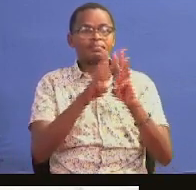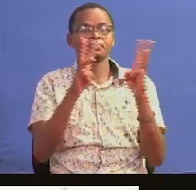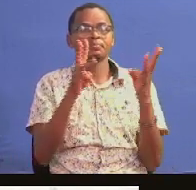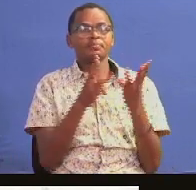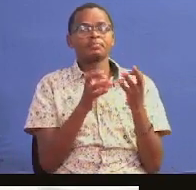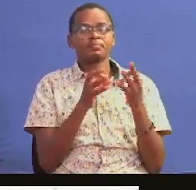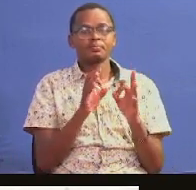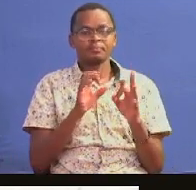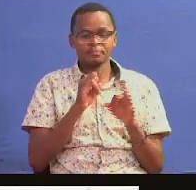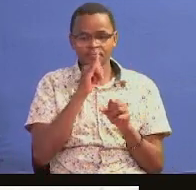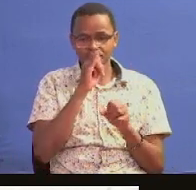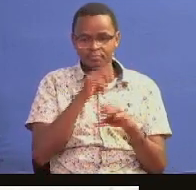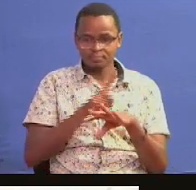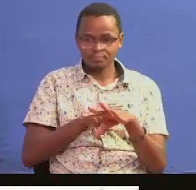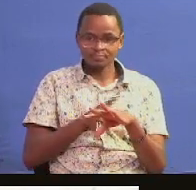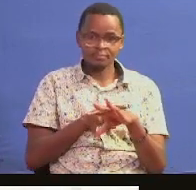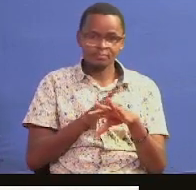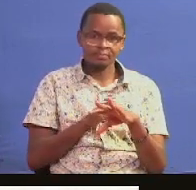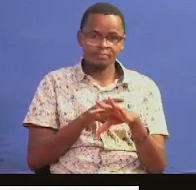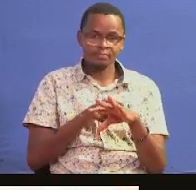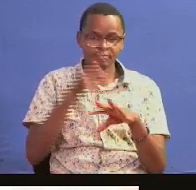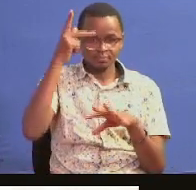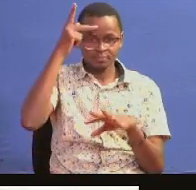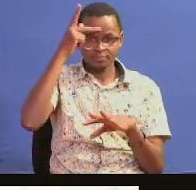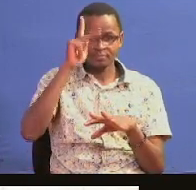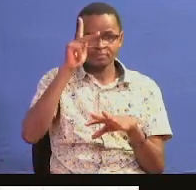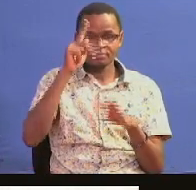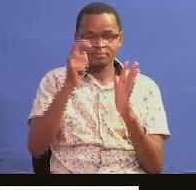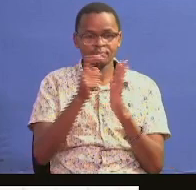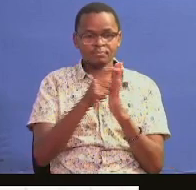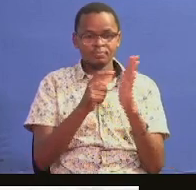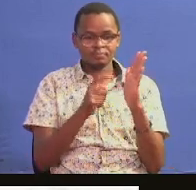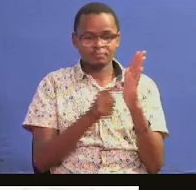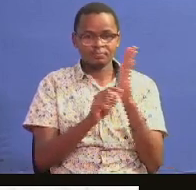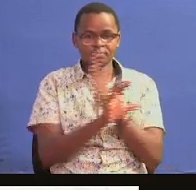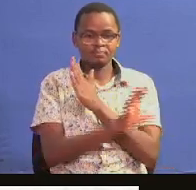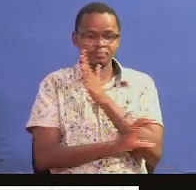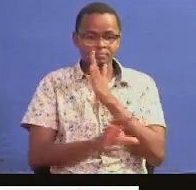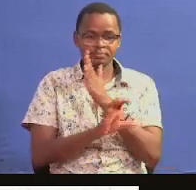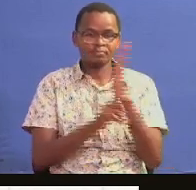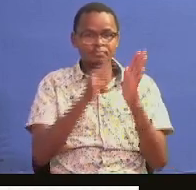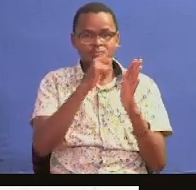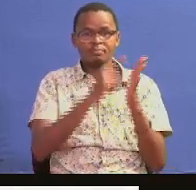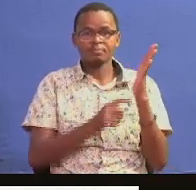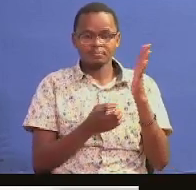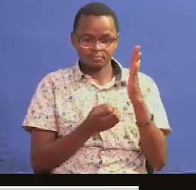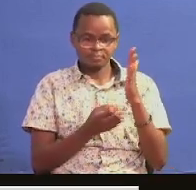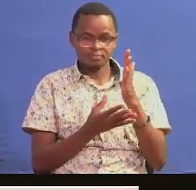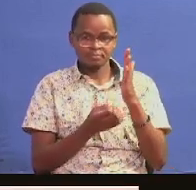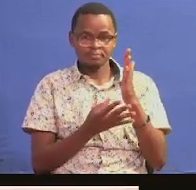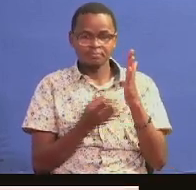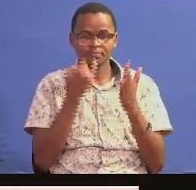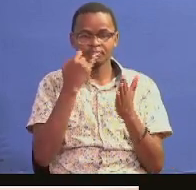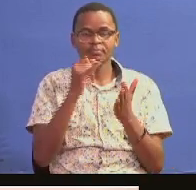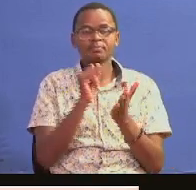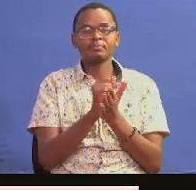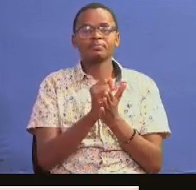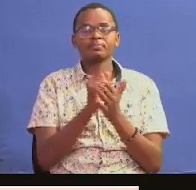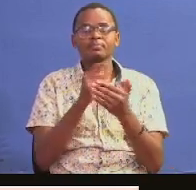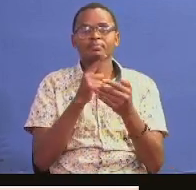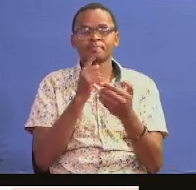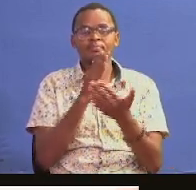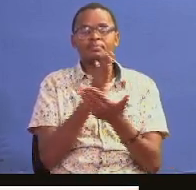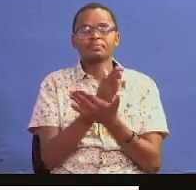globally. So if I am in a position of policy setting in this country, what I would advise is that